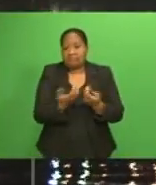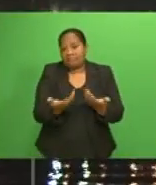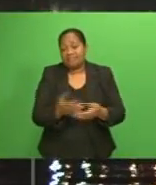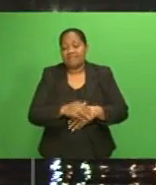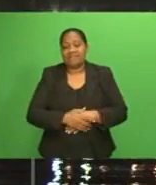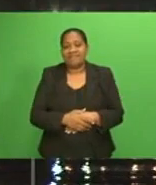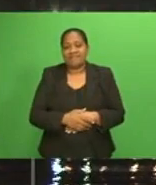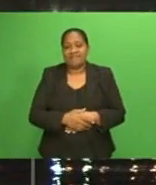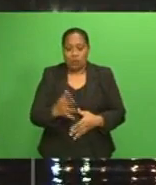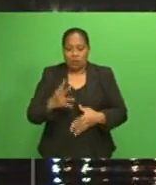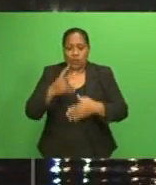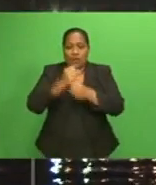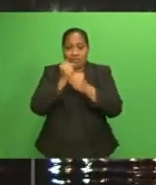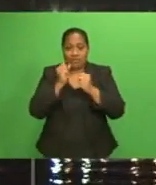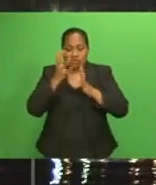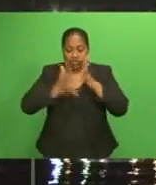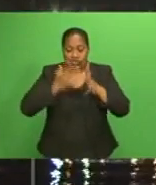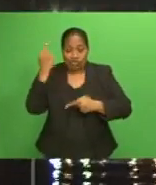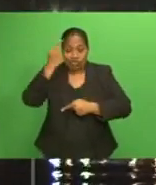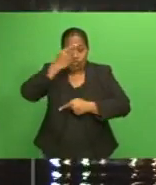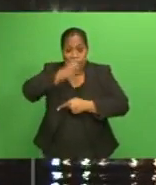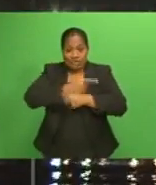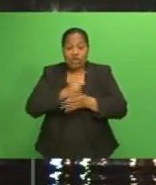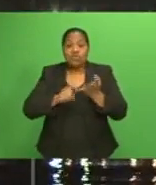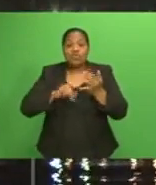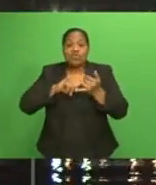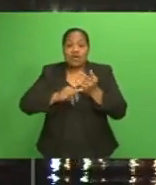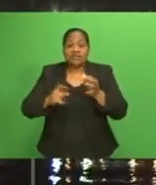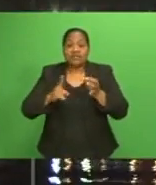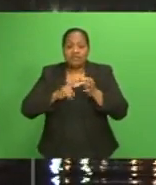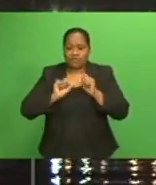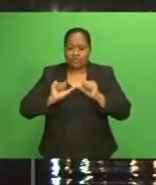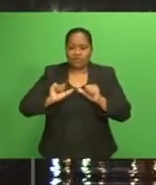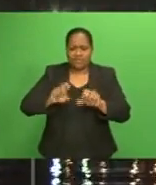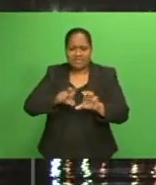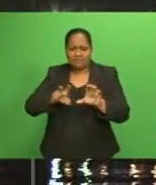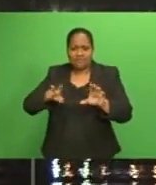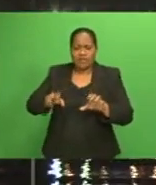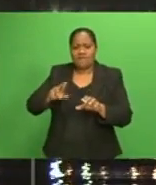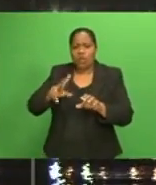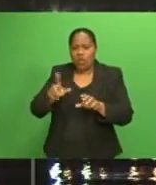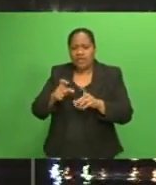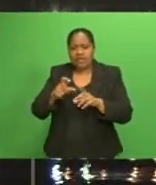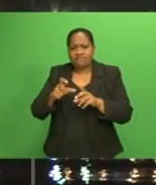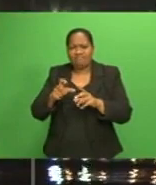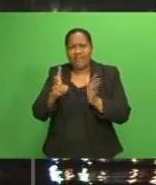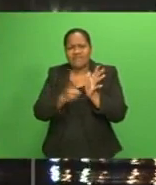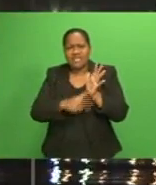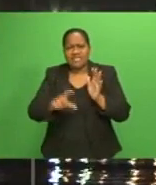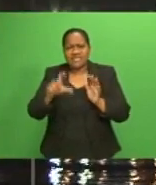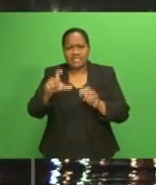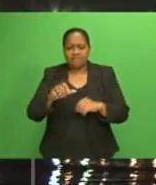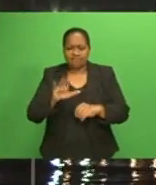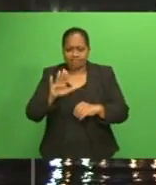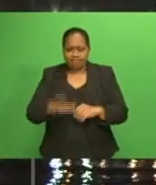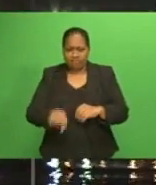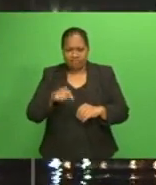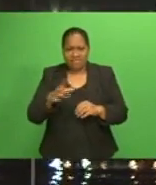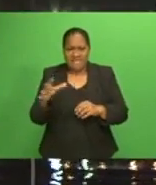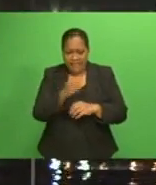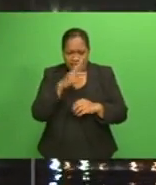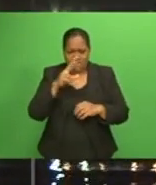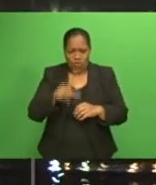Recapping the main stories for tonight, USP Pro-Chancellor defends suspension of VC, child rape claims against anti-government Facebook